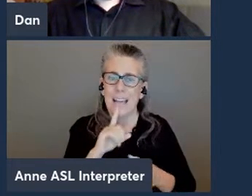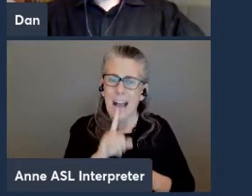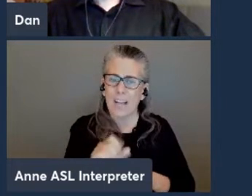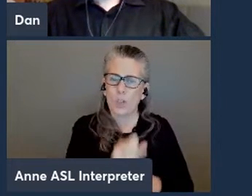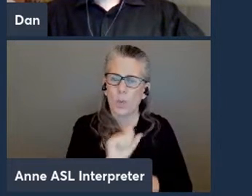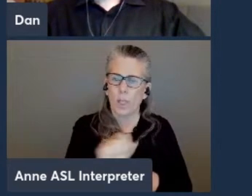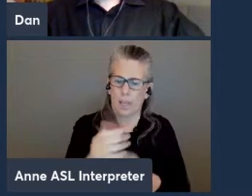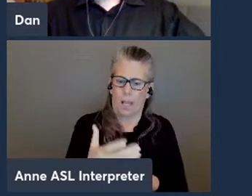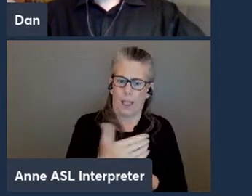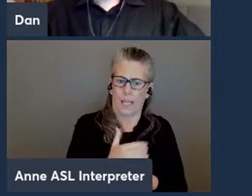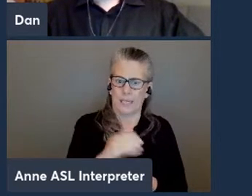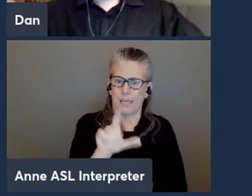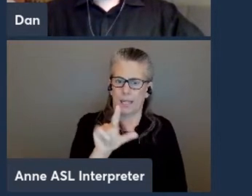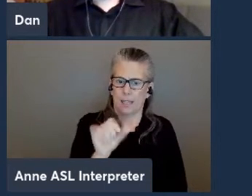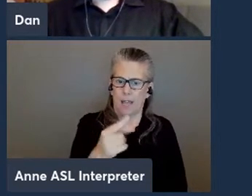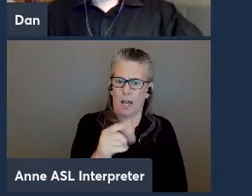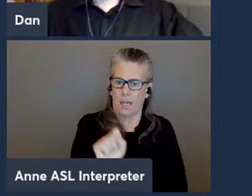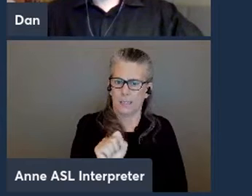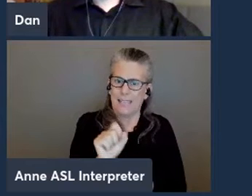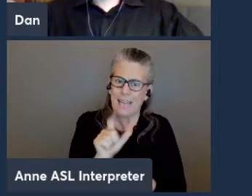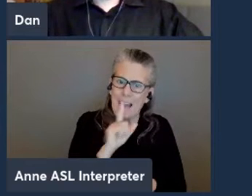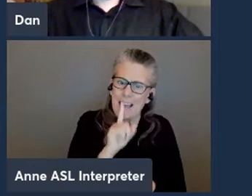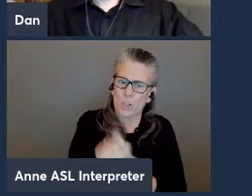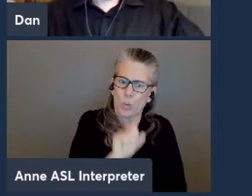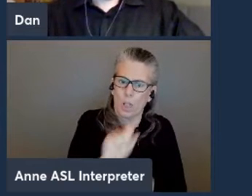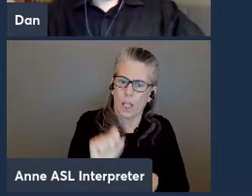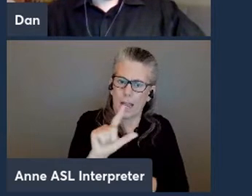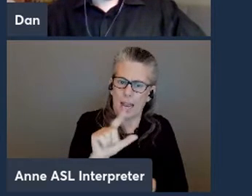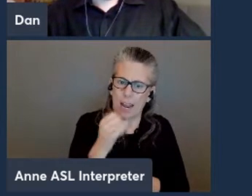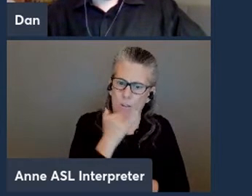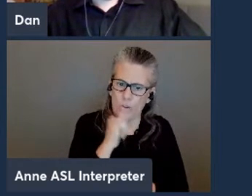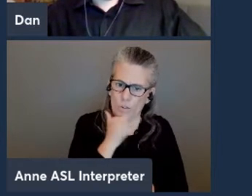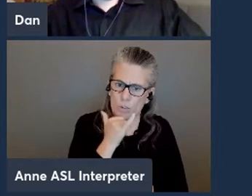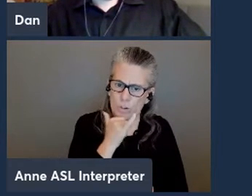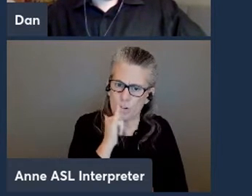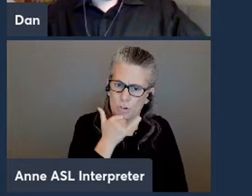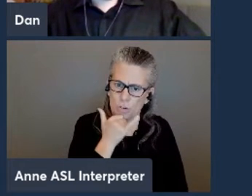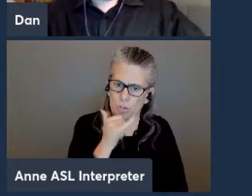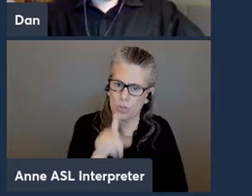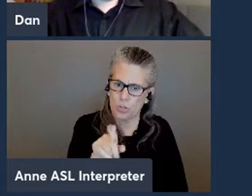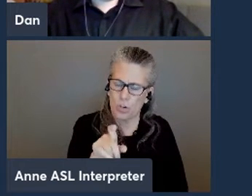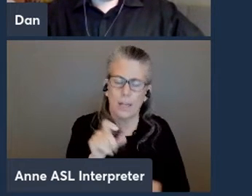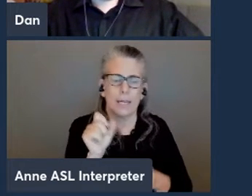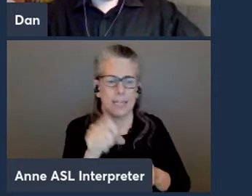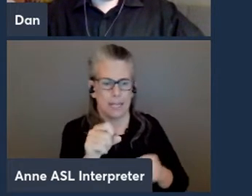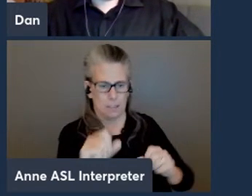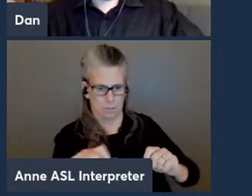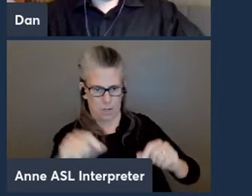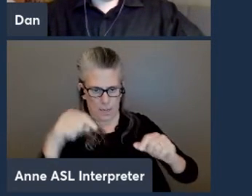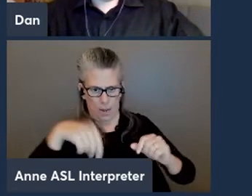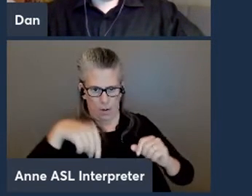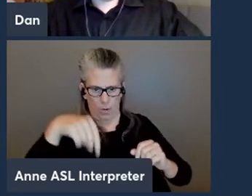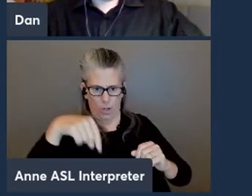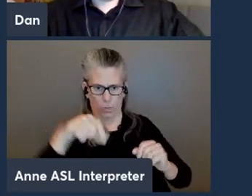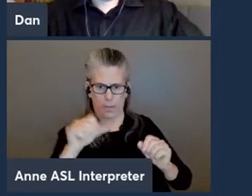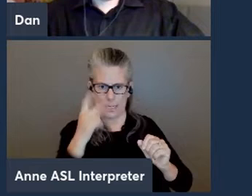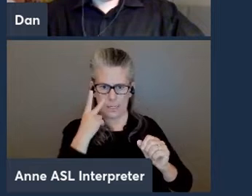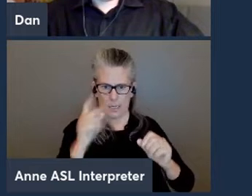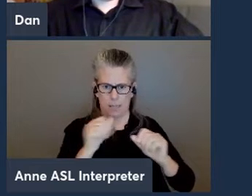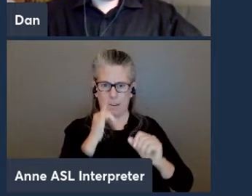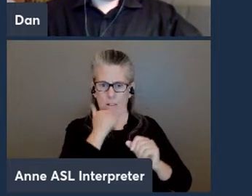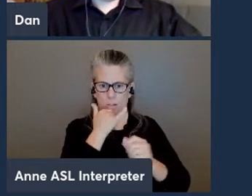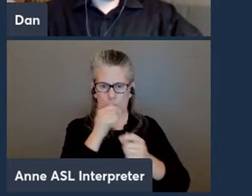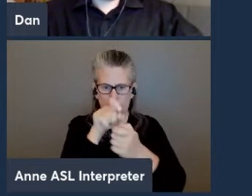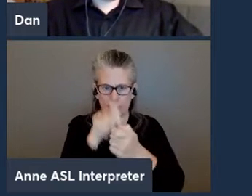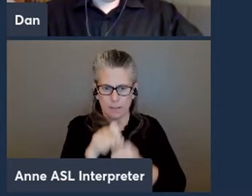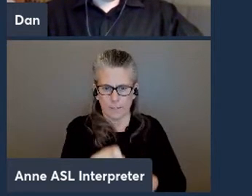that happens here as well? Yeah, down here we can see the error in more detail. You can see different types of errors. You can immediately see how many